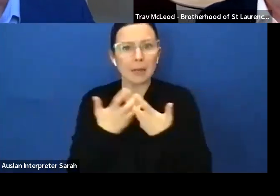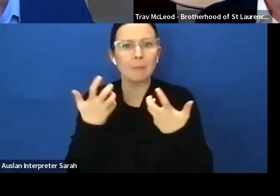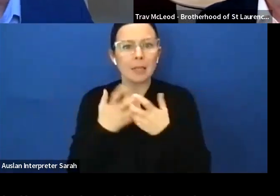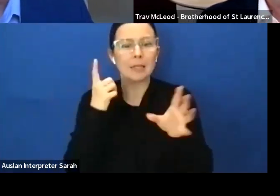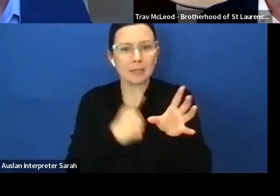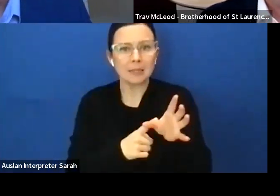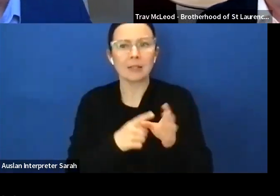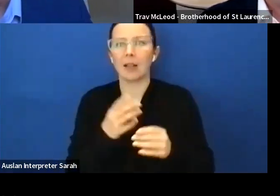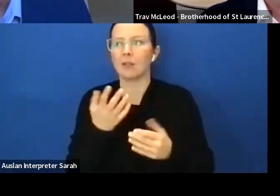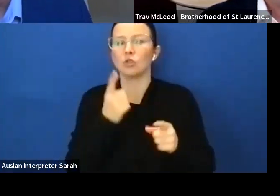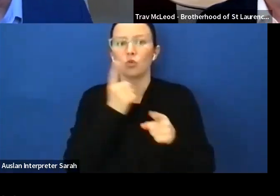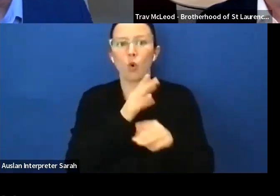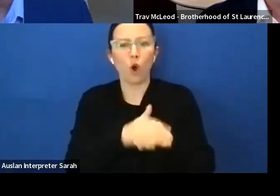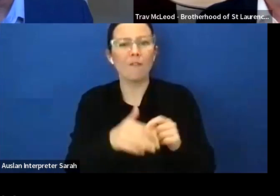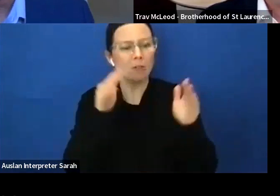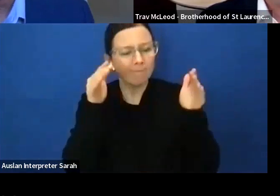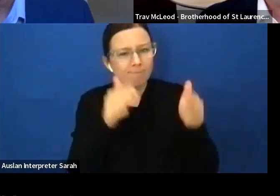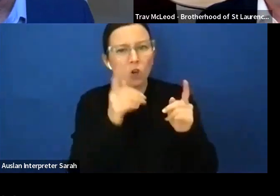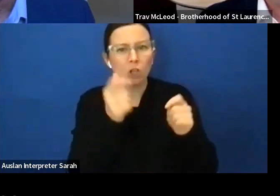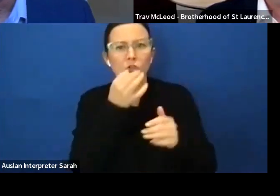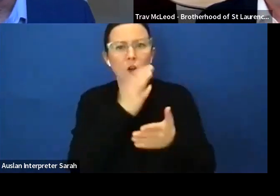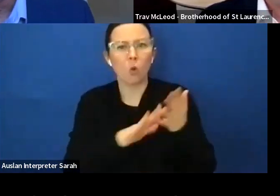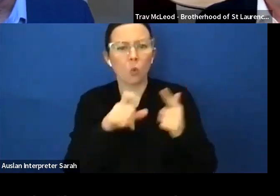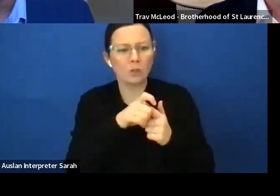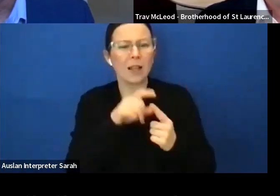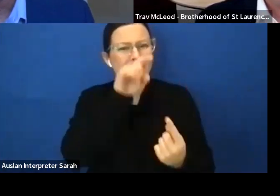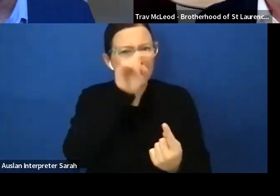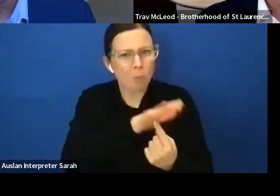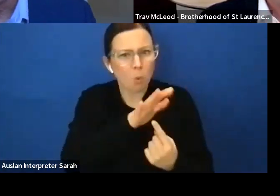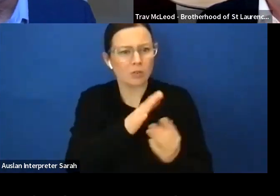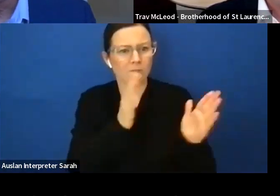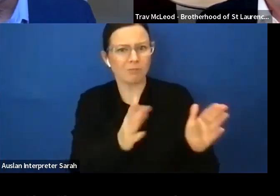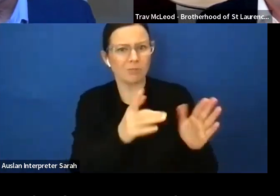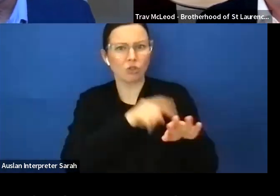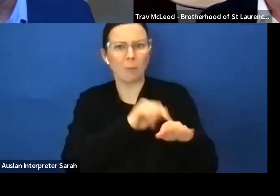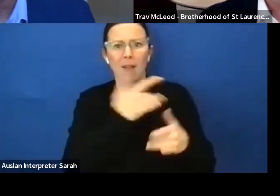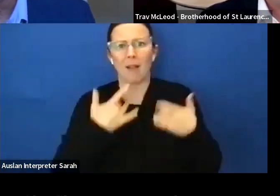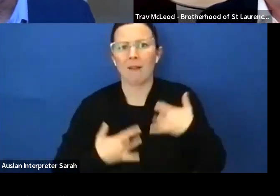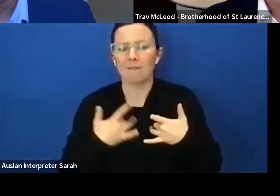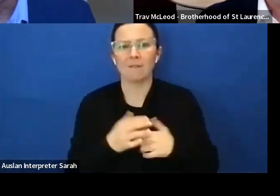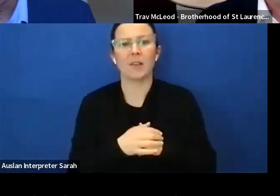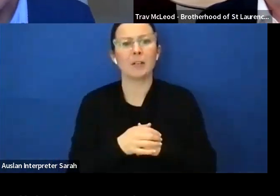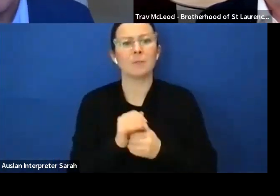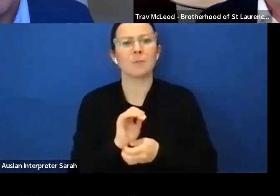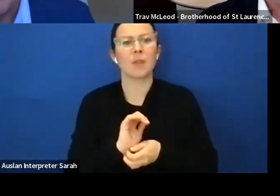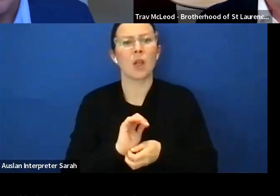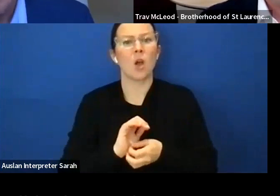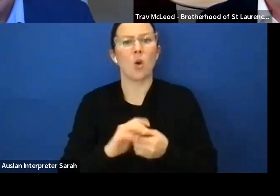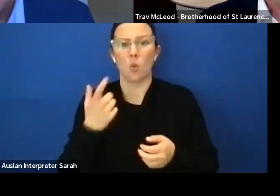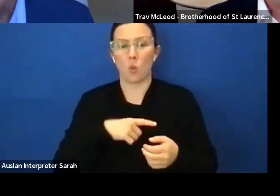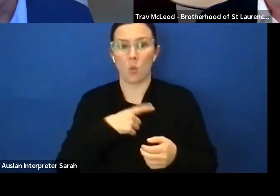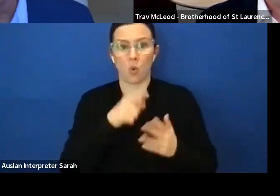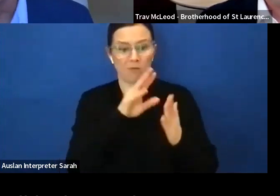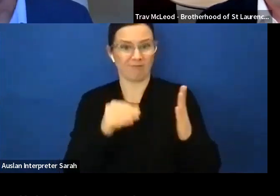early childhood and its critical importance. And the reason why that's managed to capture